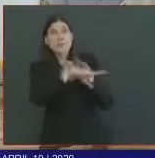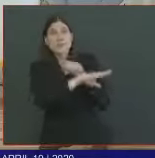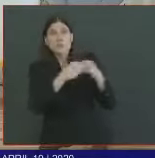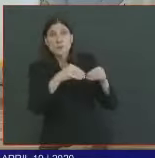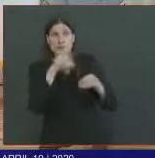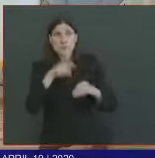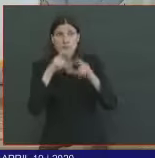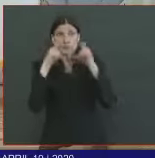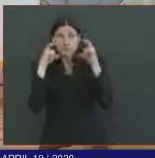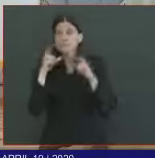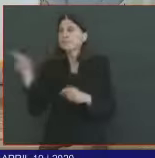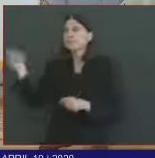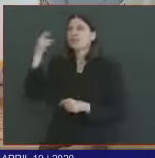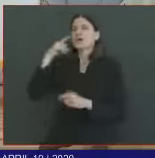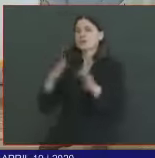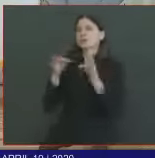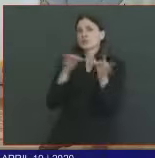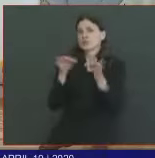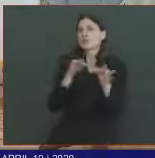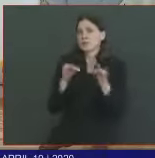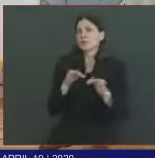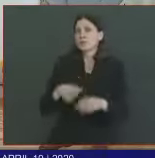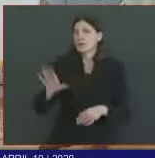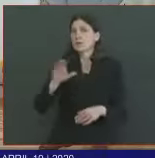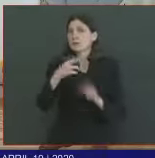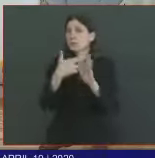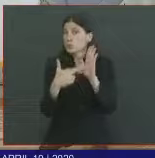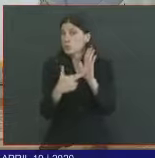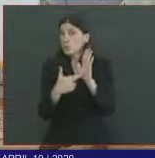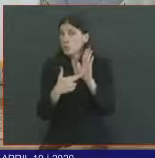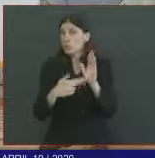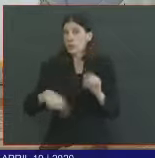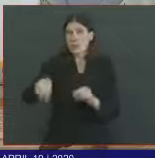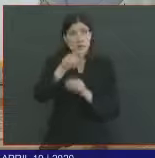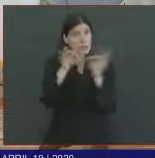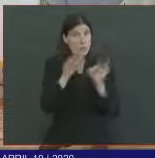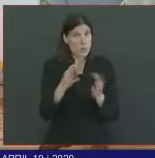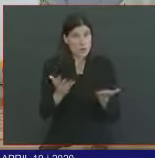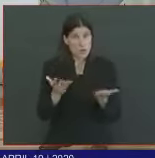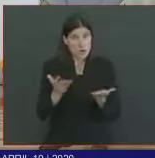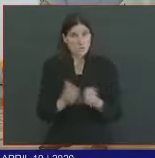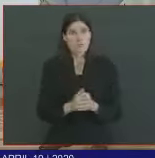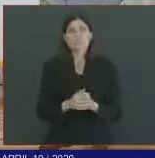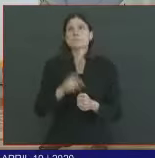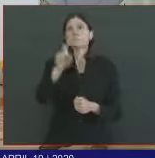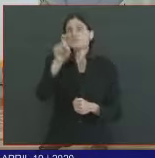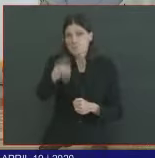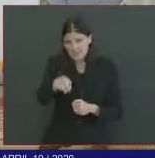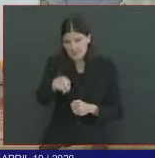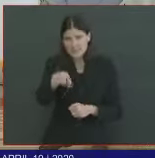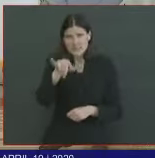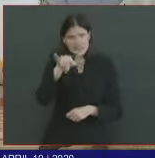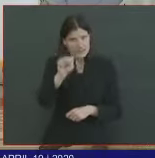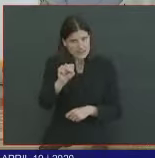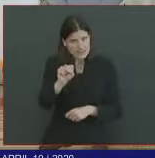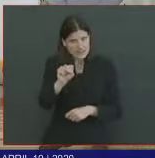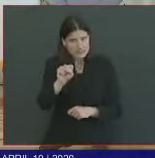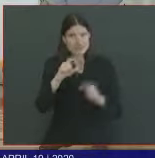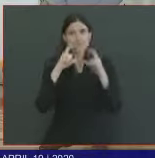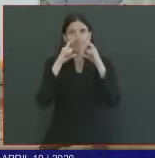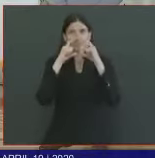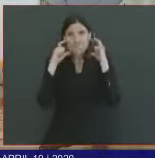thank you for that question. So the answer to your question is yes, unequivocally, for sure, in the executive